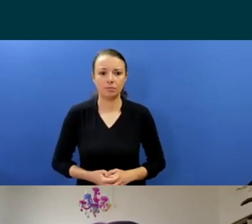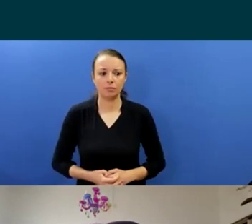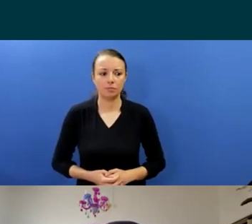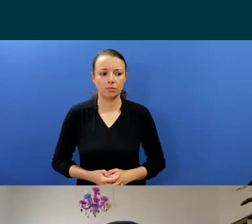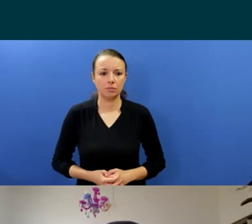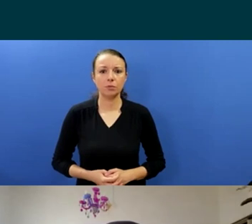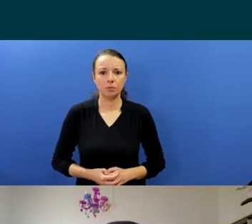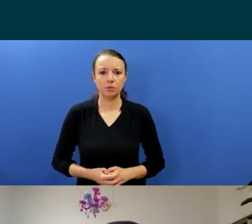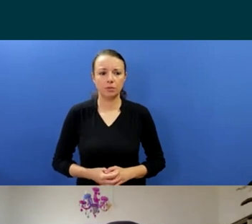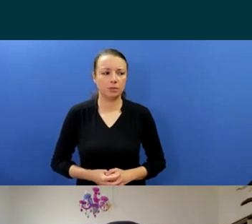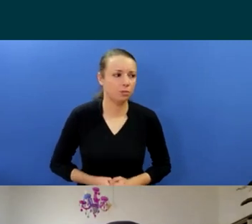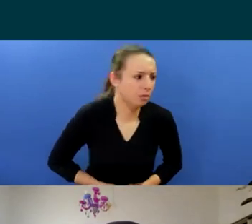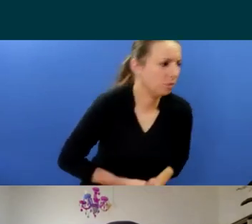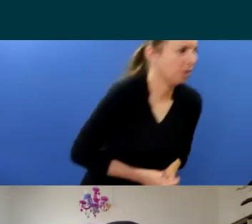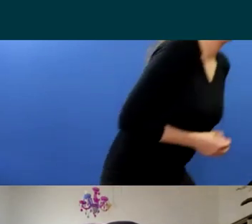something.